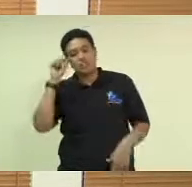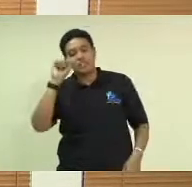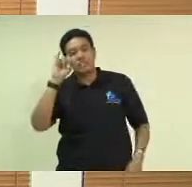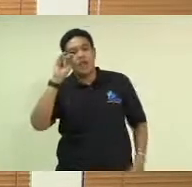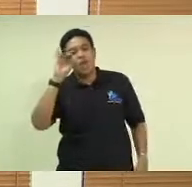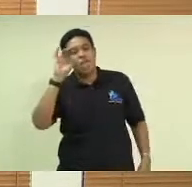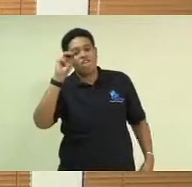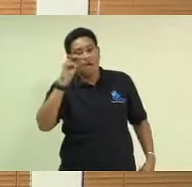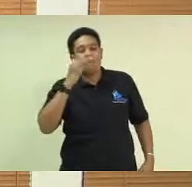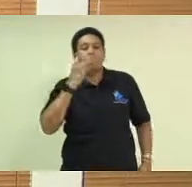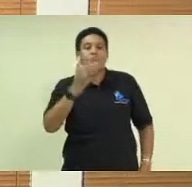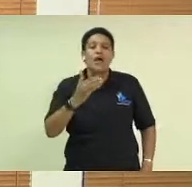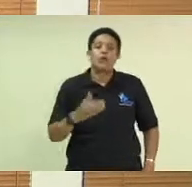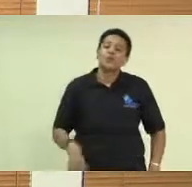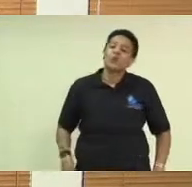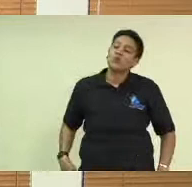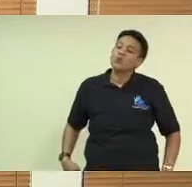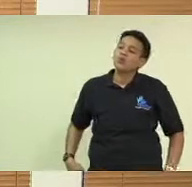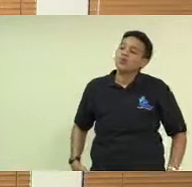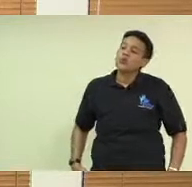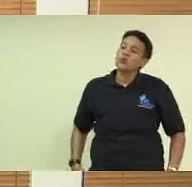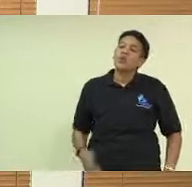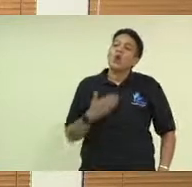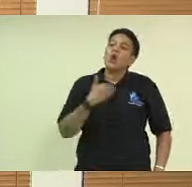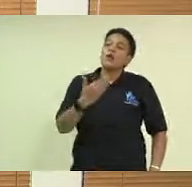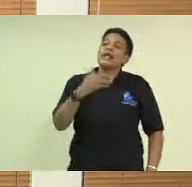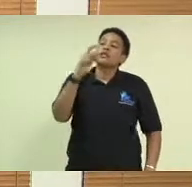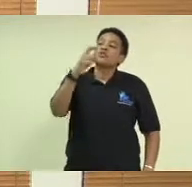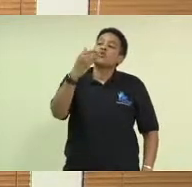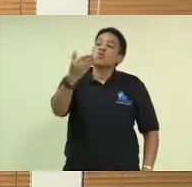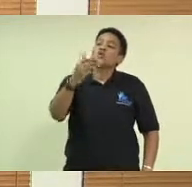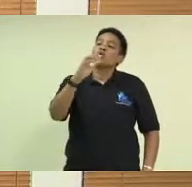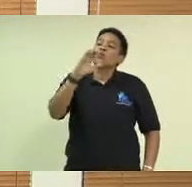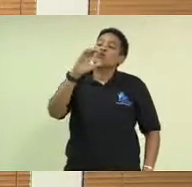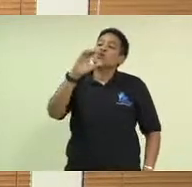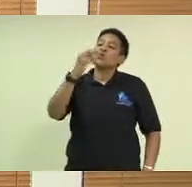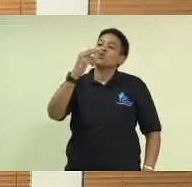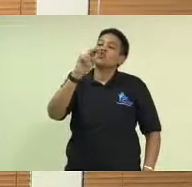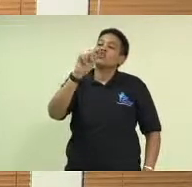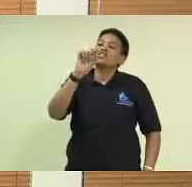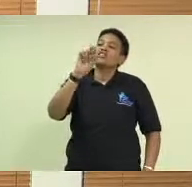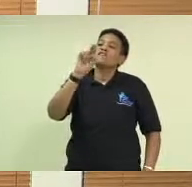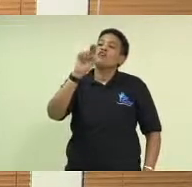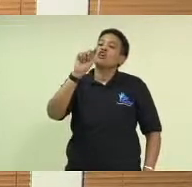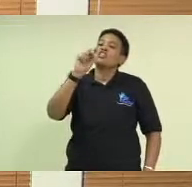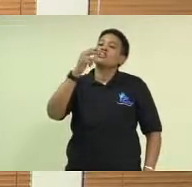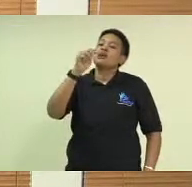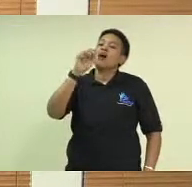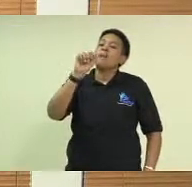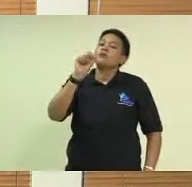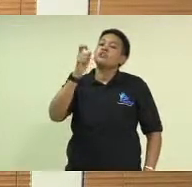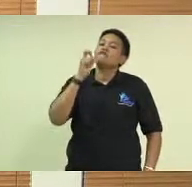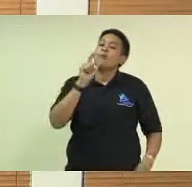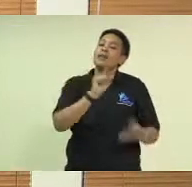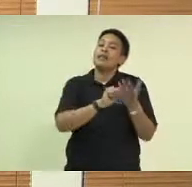Thank you, Minister. Our next question goes to Christopher Thomas of the Gleaner.